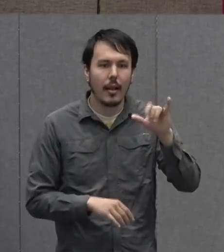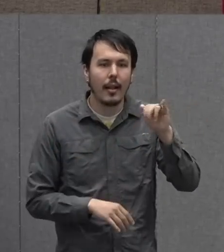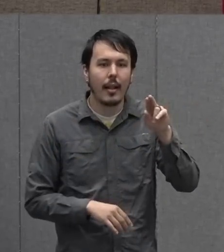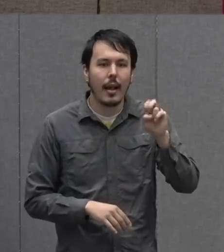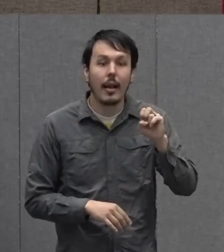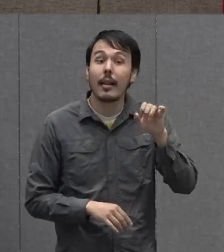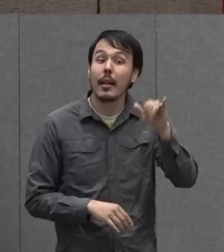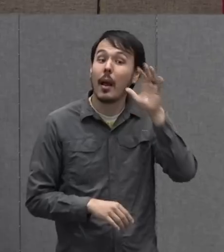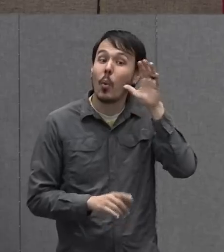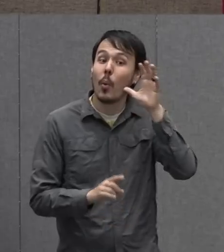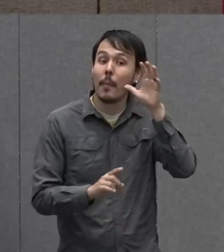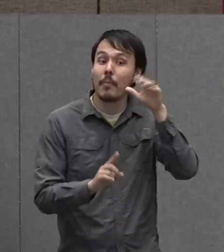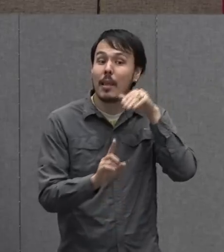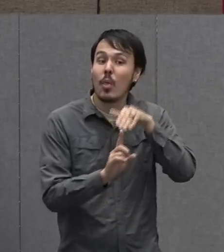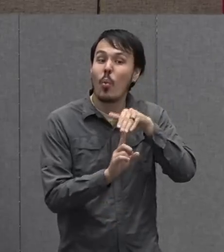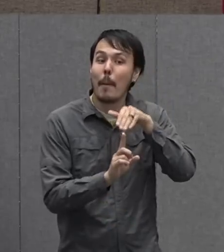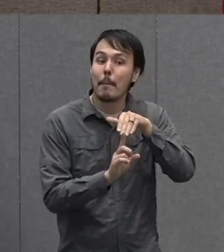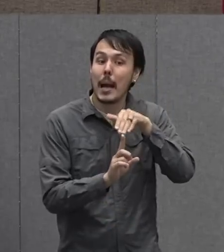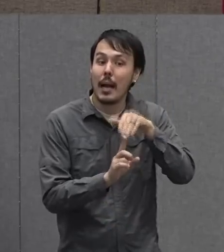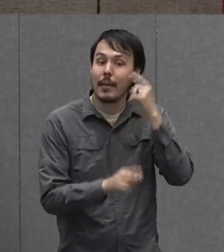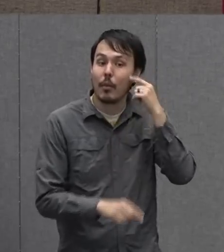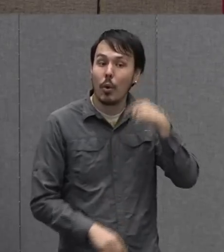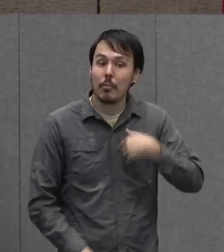be reminders.